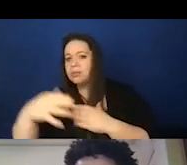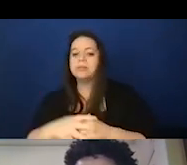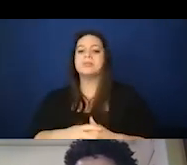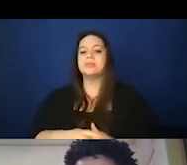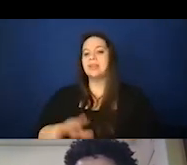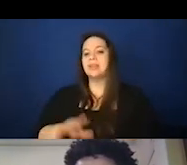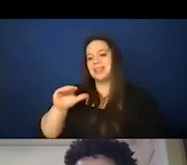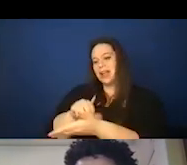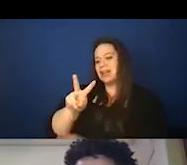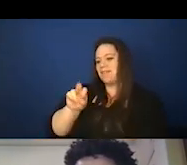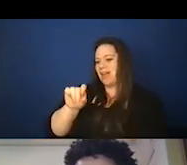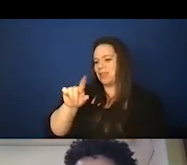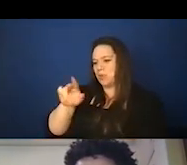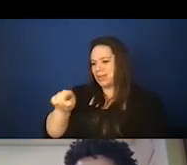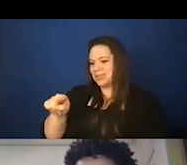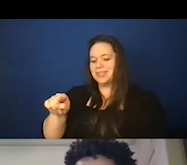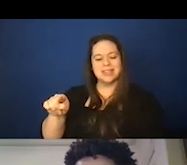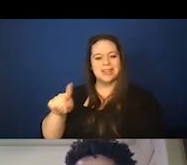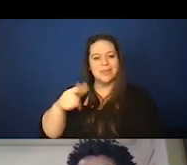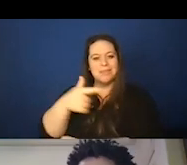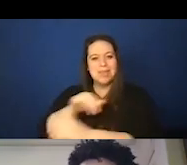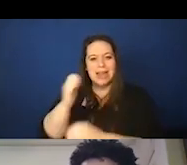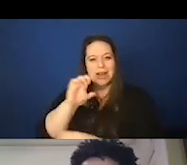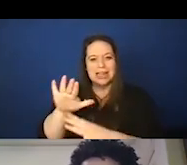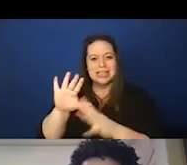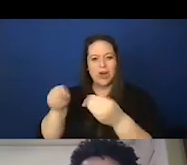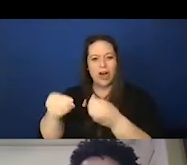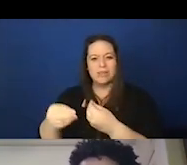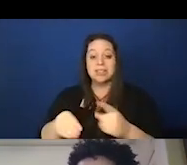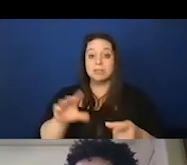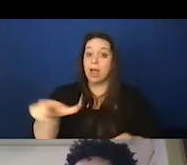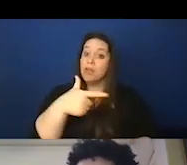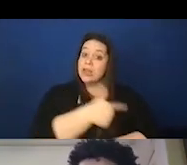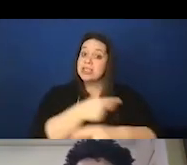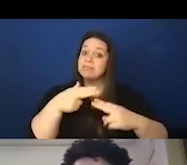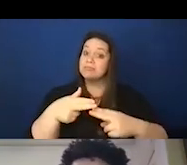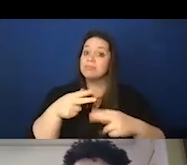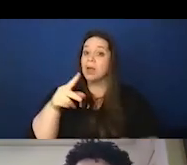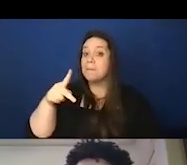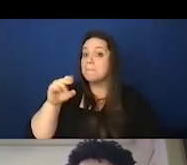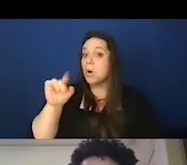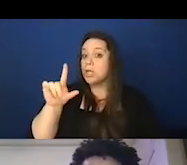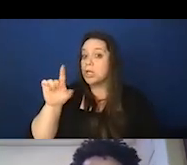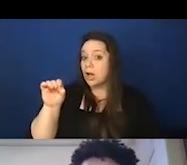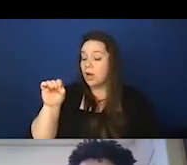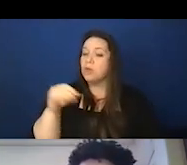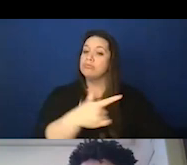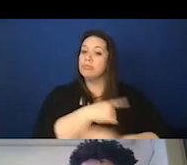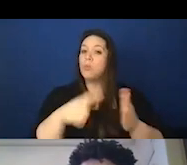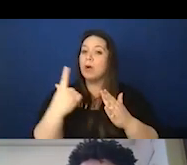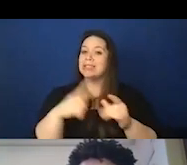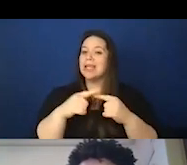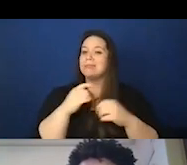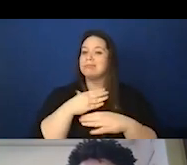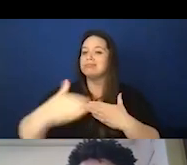Such things as polio, you get polio once in your life and then it lasts lifelong. We don't think it'll be lifelong, but we do hope that at least